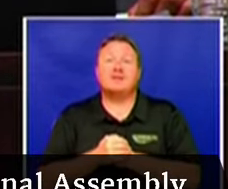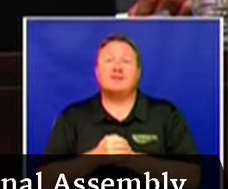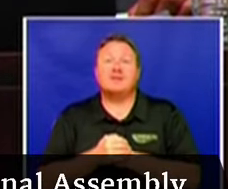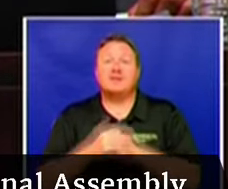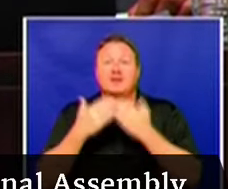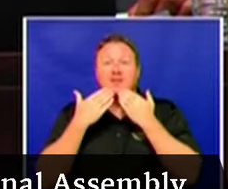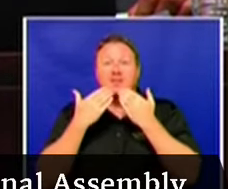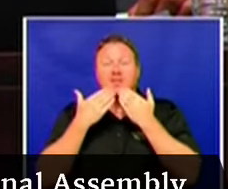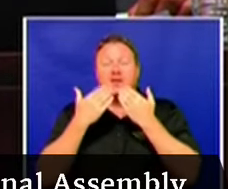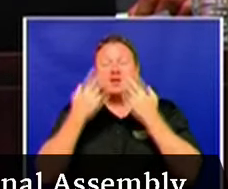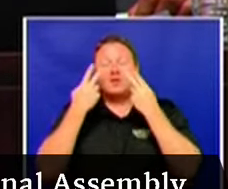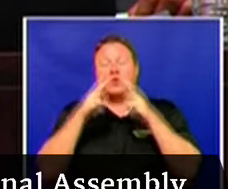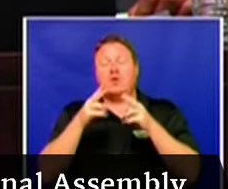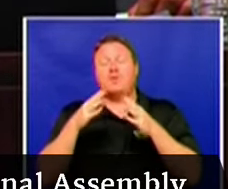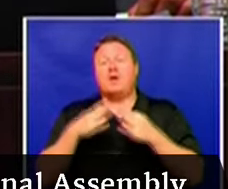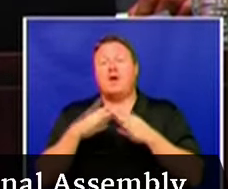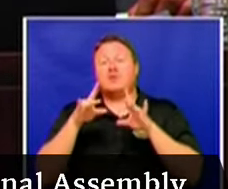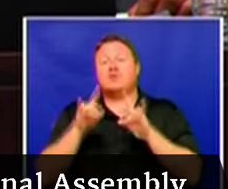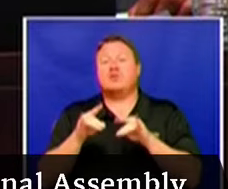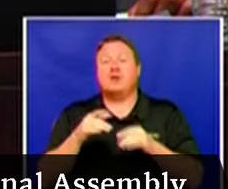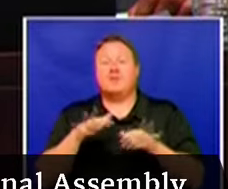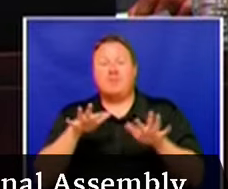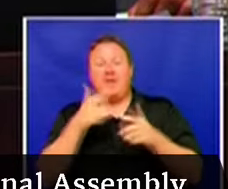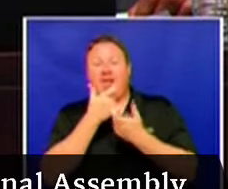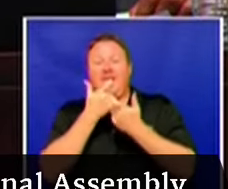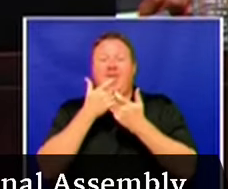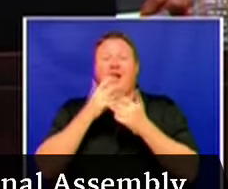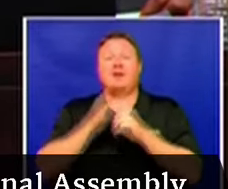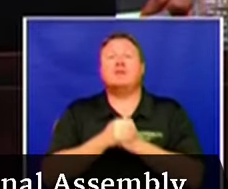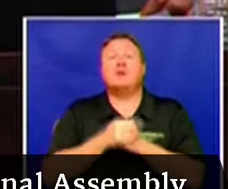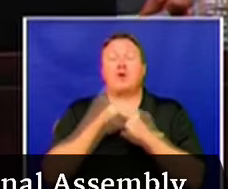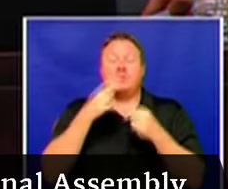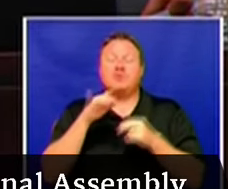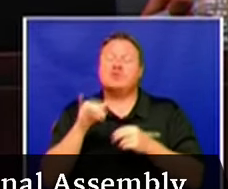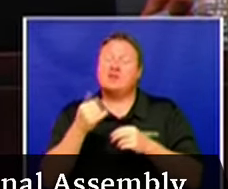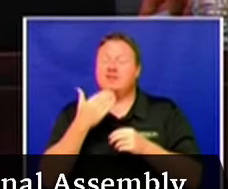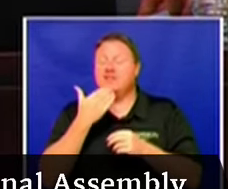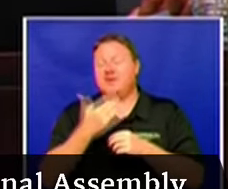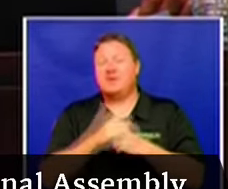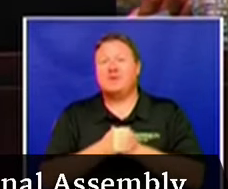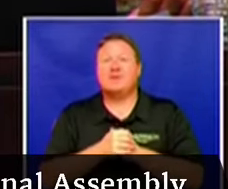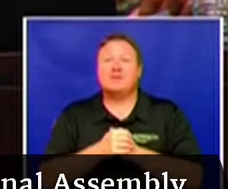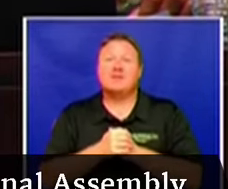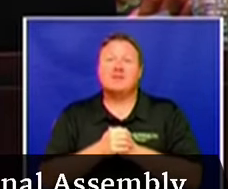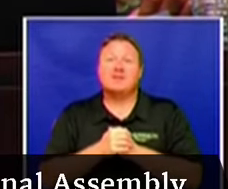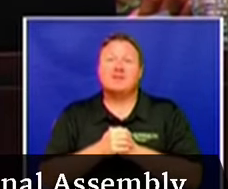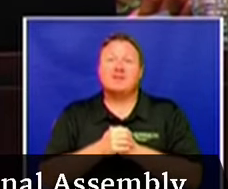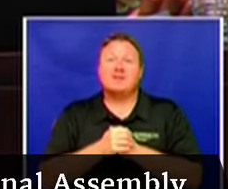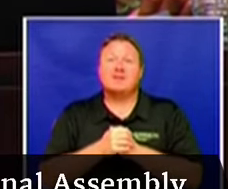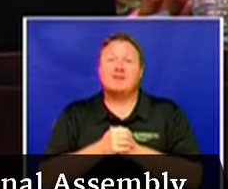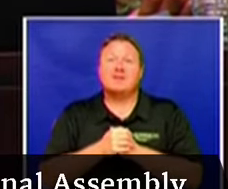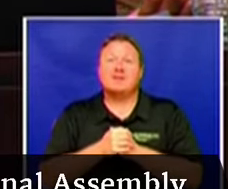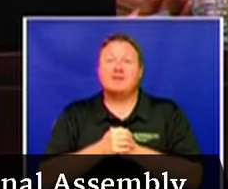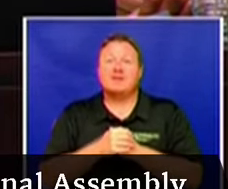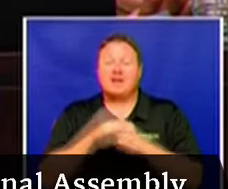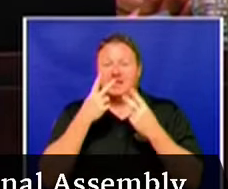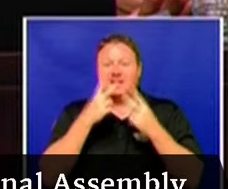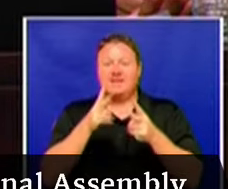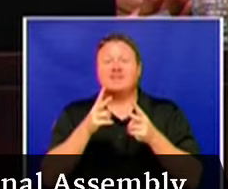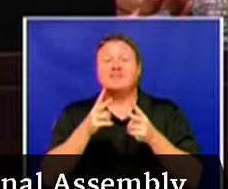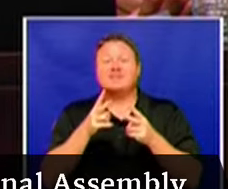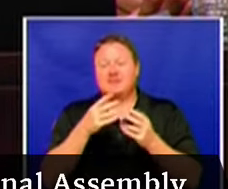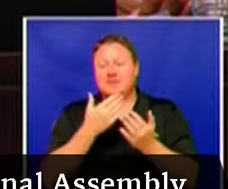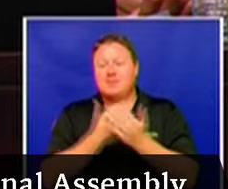Thank you, Honourable House Chair and Honourable Janki. I see that you were able to bring a smile on